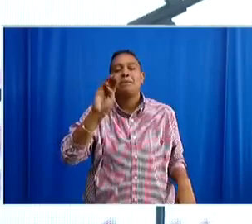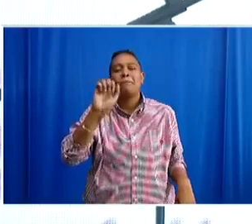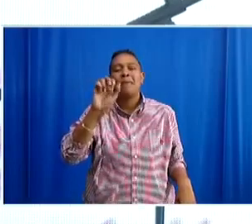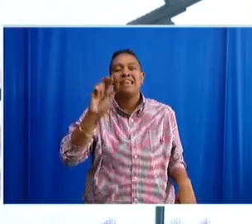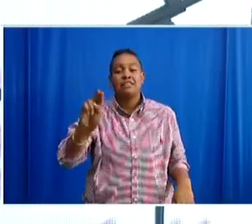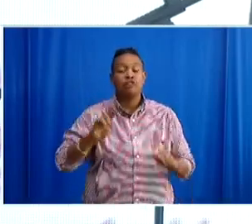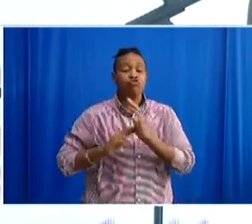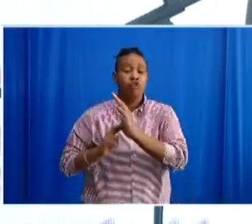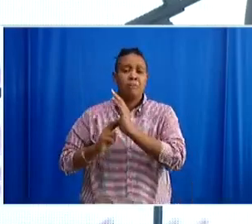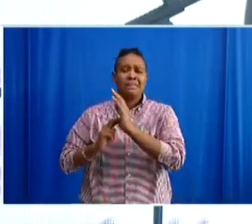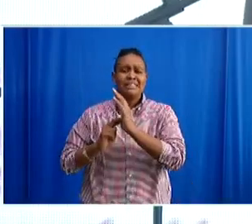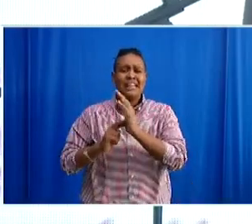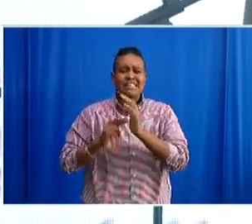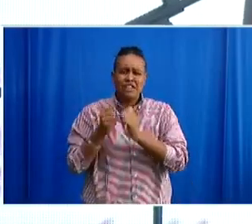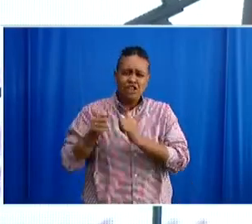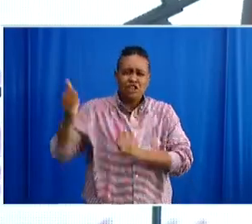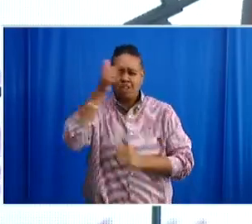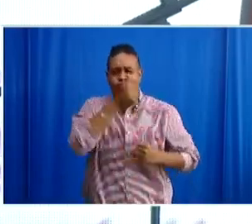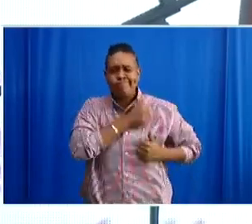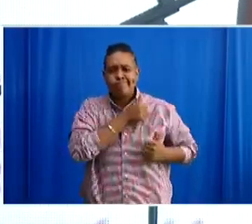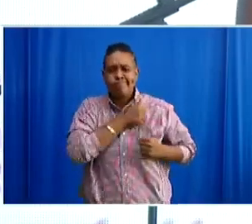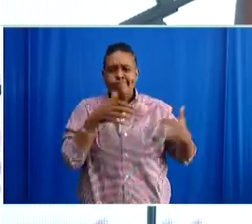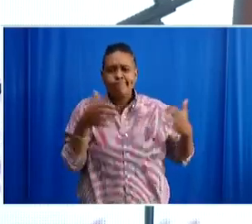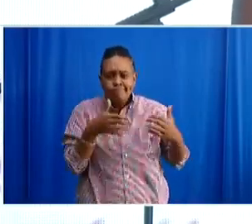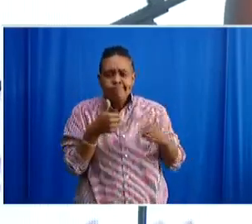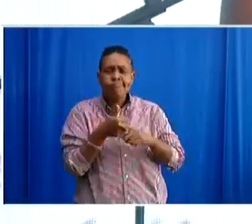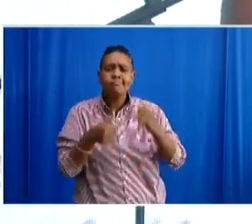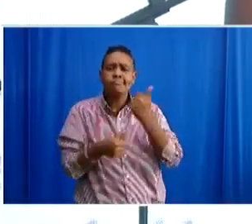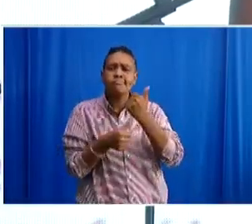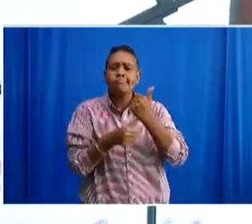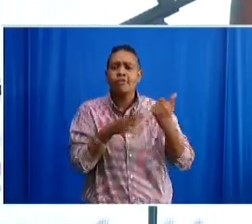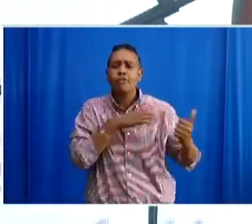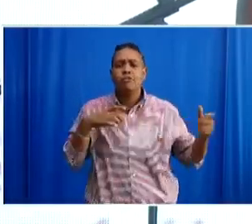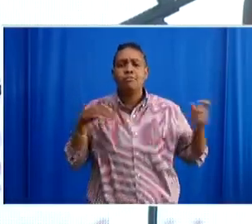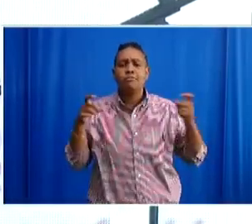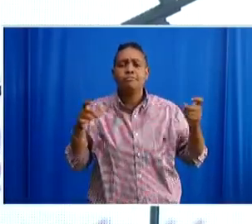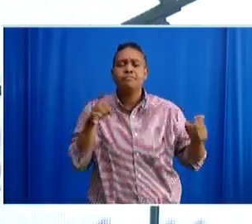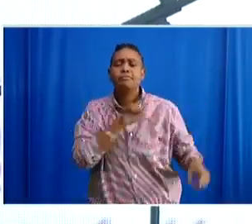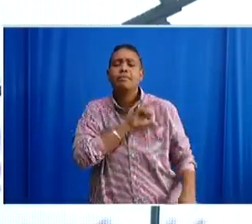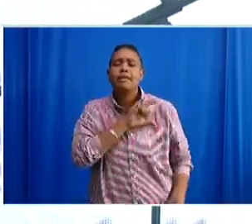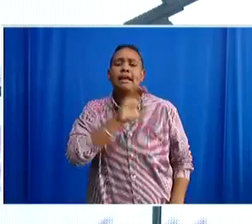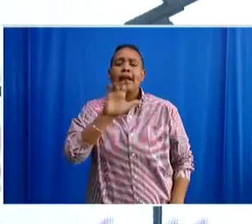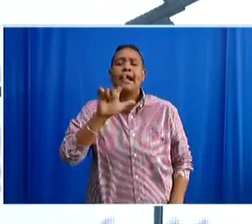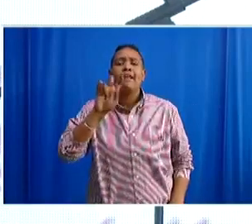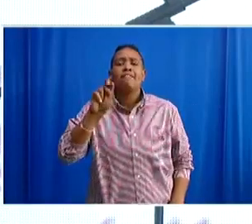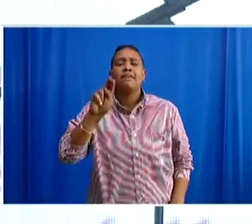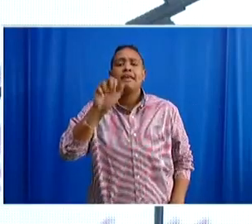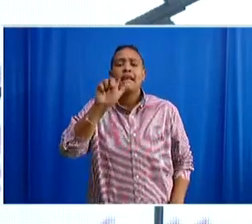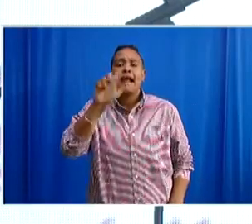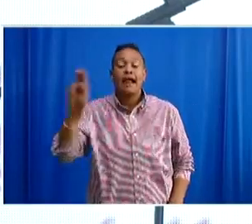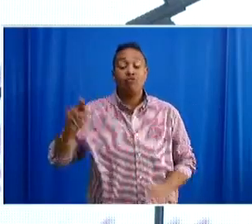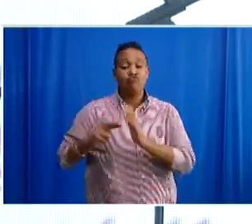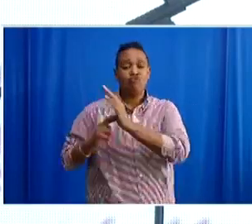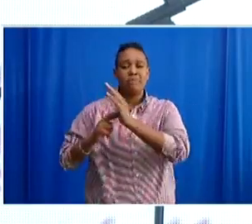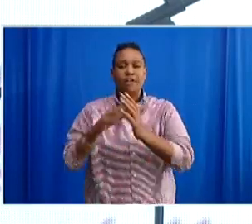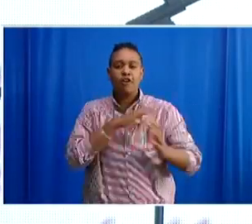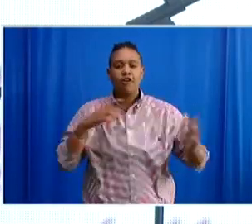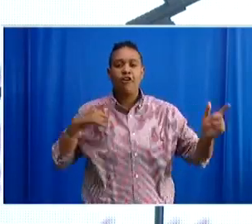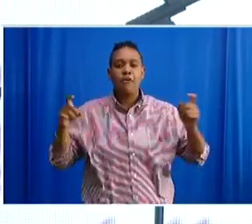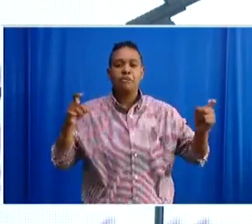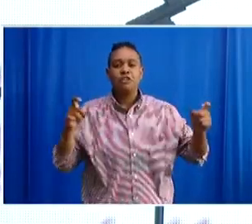Chief of Defense Staff, Assistant Commissioner of Police Calvin Allen, representing the Commissioner of